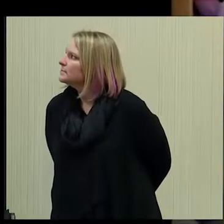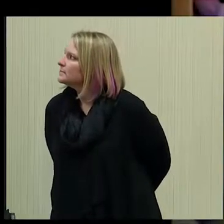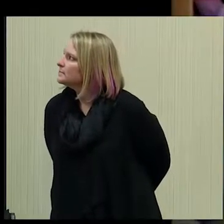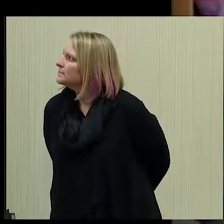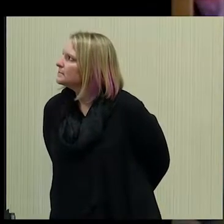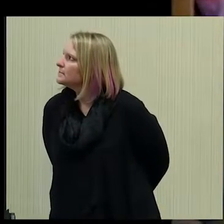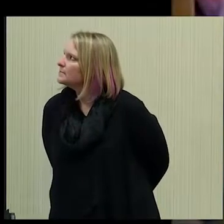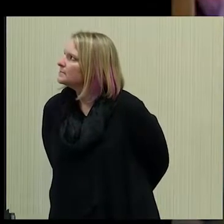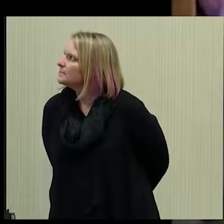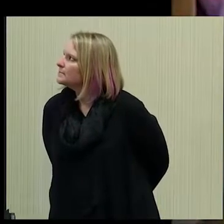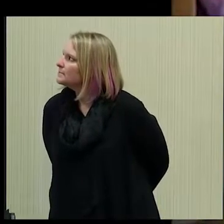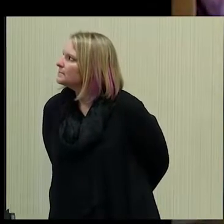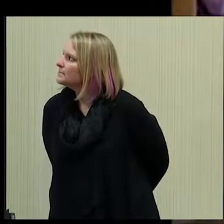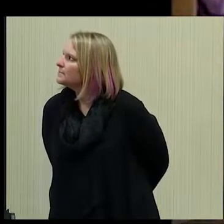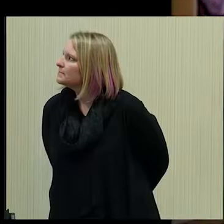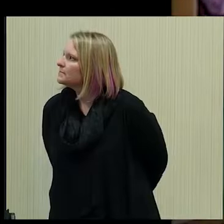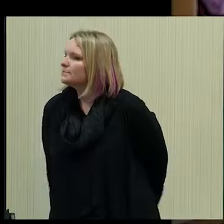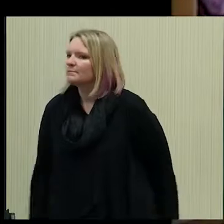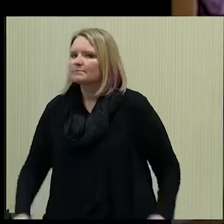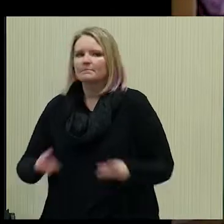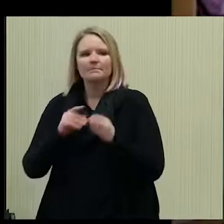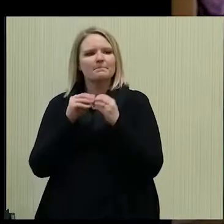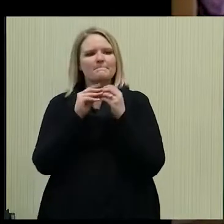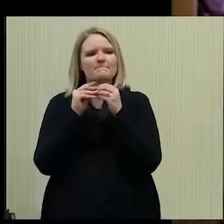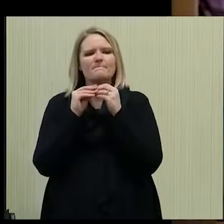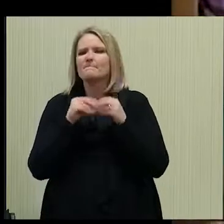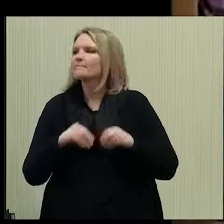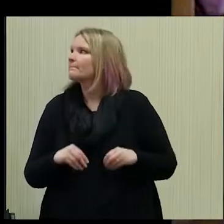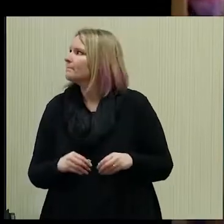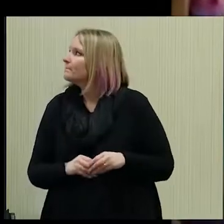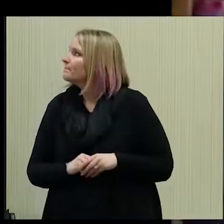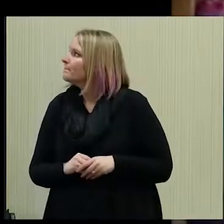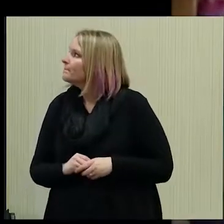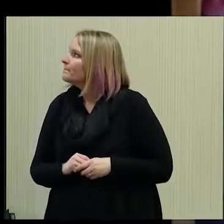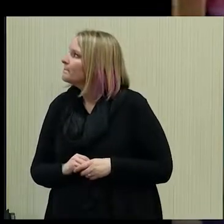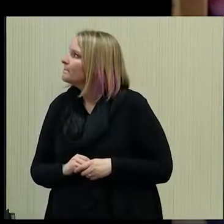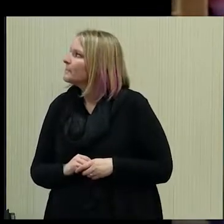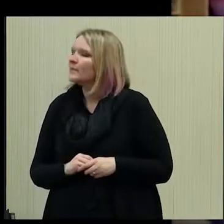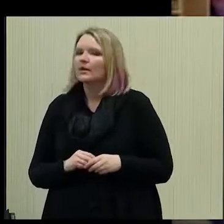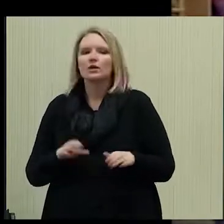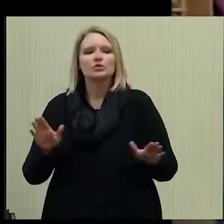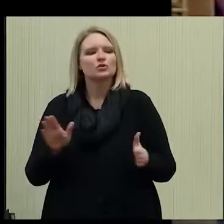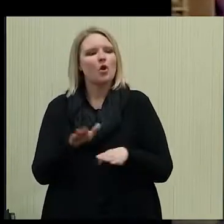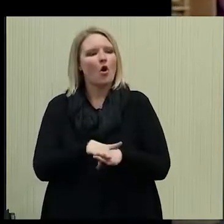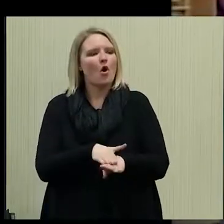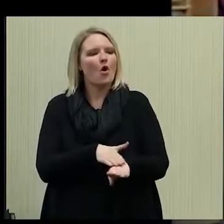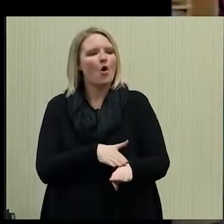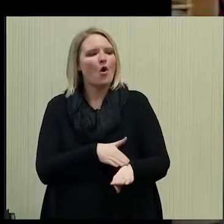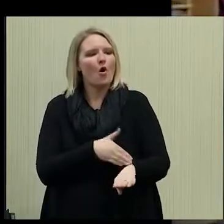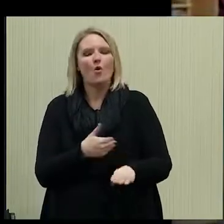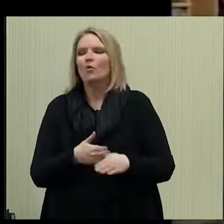Slow. No. That's fast? Oh, how do we move slow?